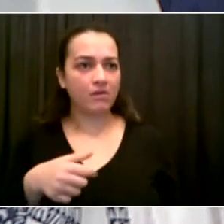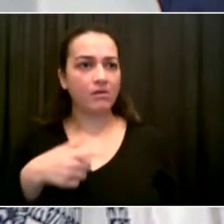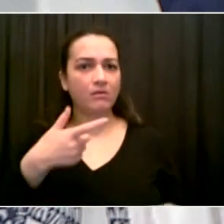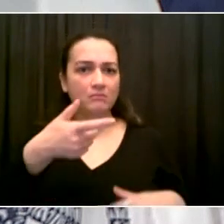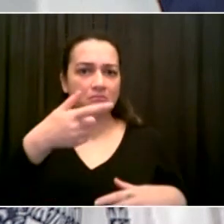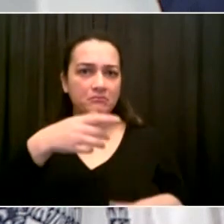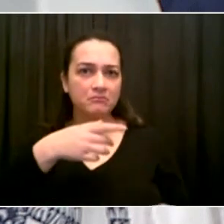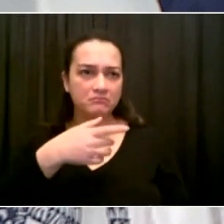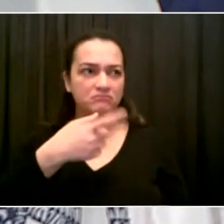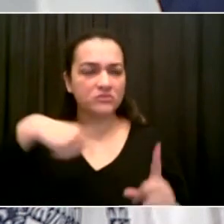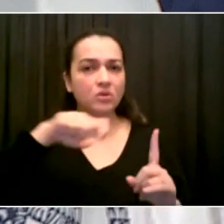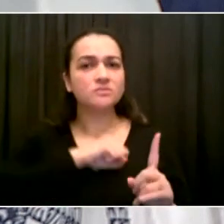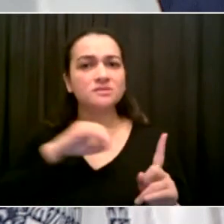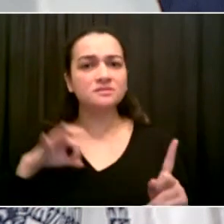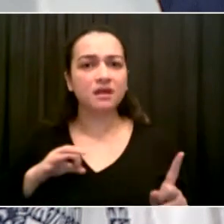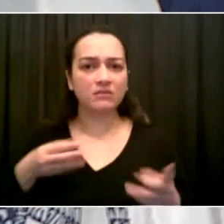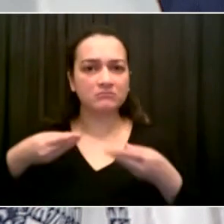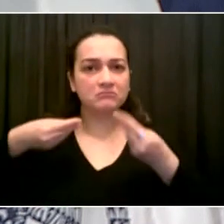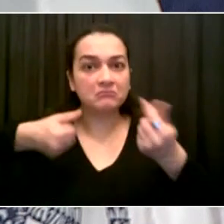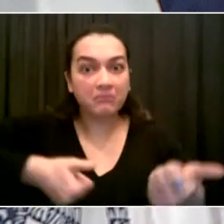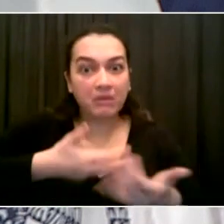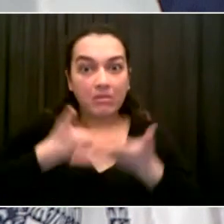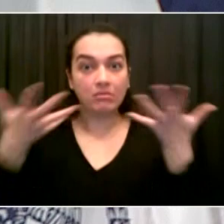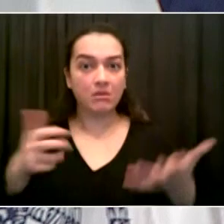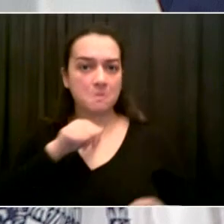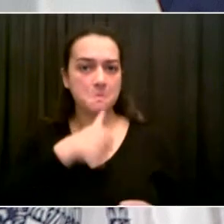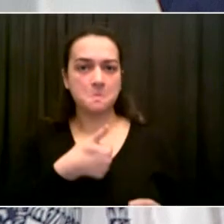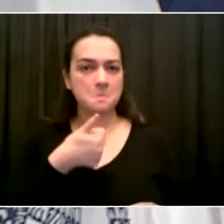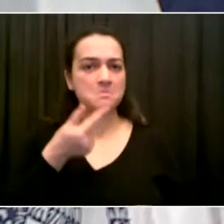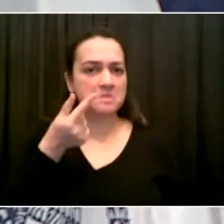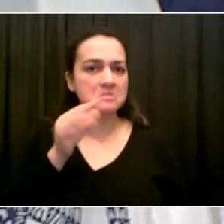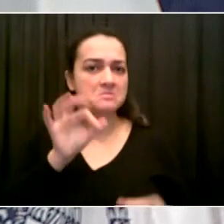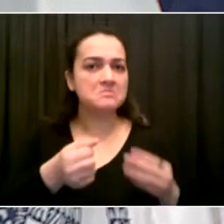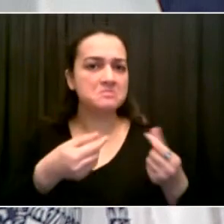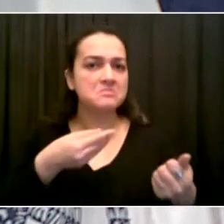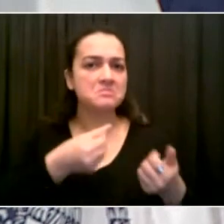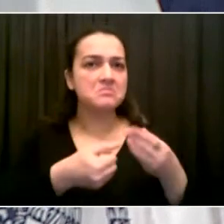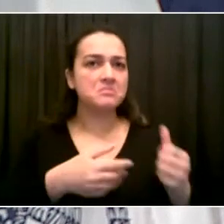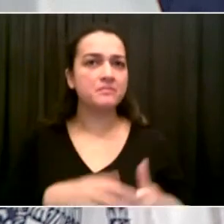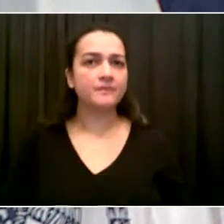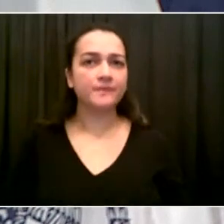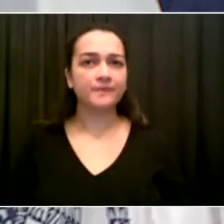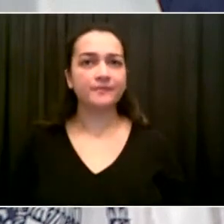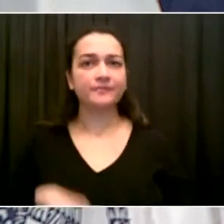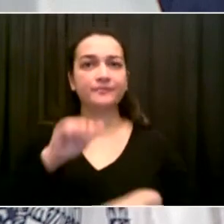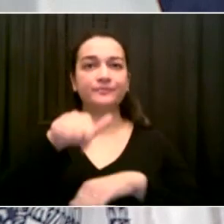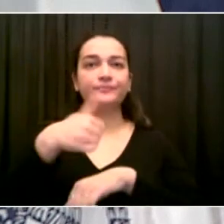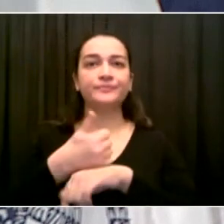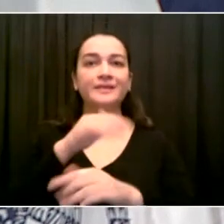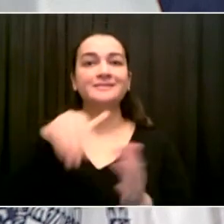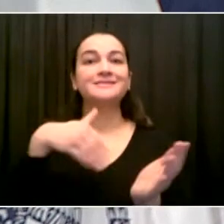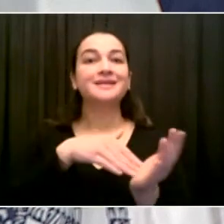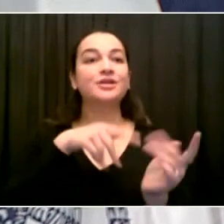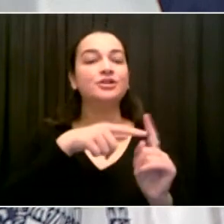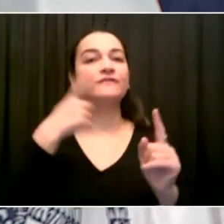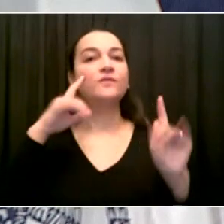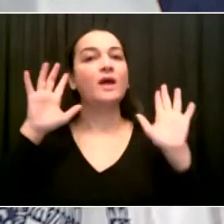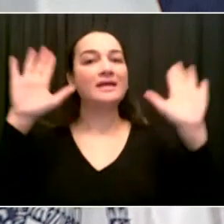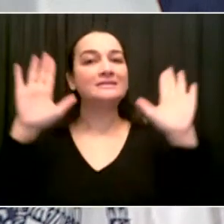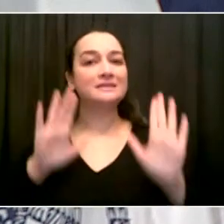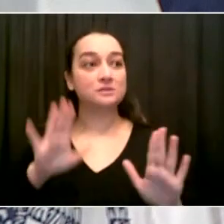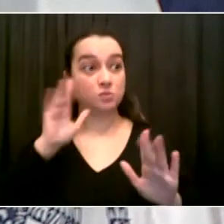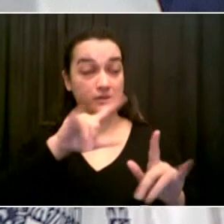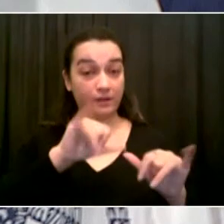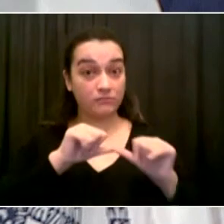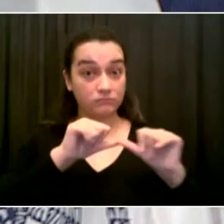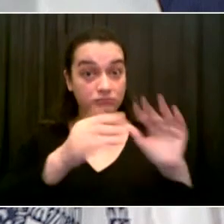up, considering there's very little that we know about how long patients who are experiencing long COVID symptoms will have it for?